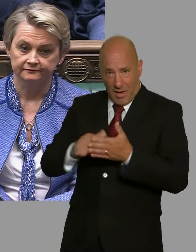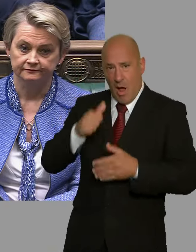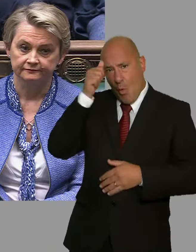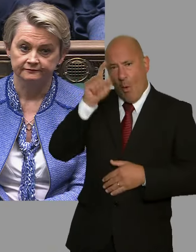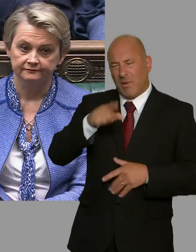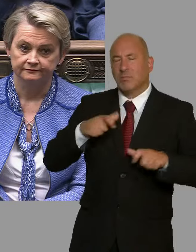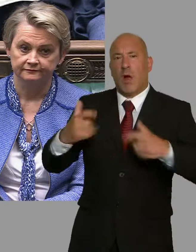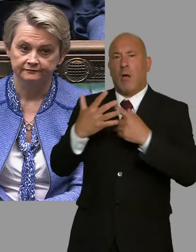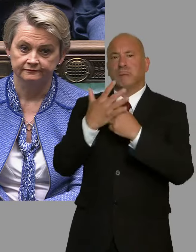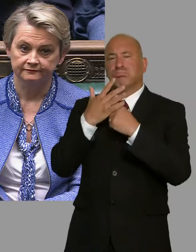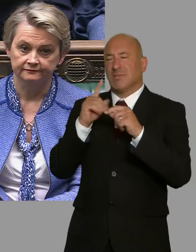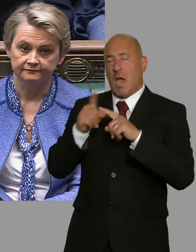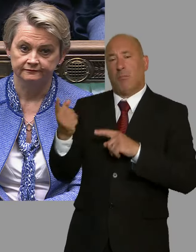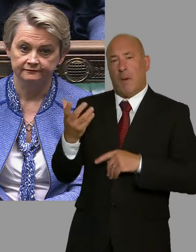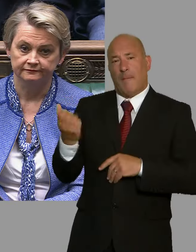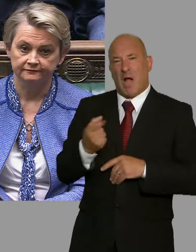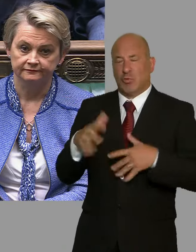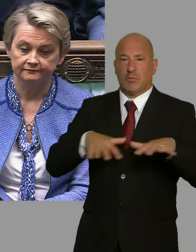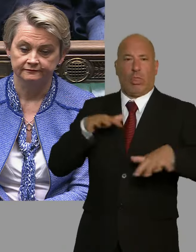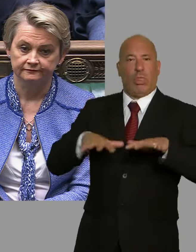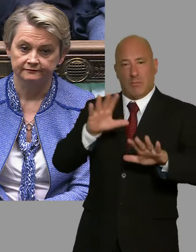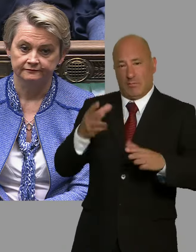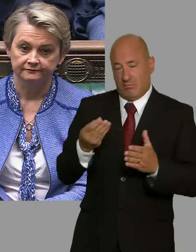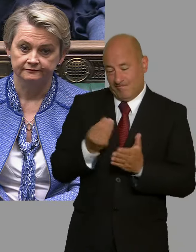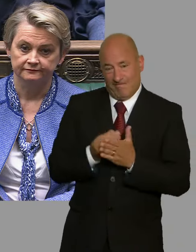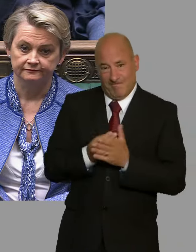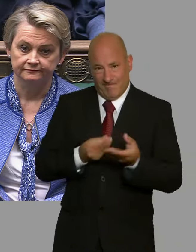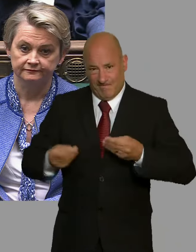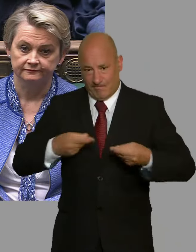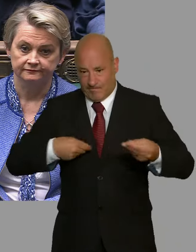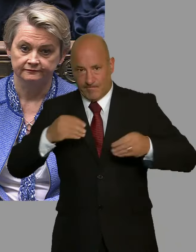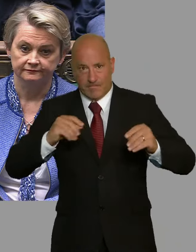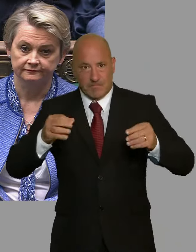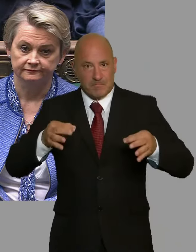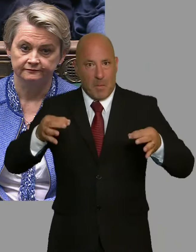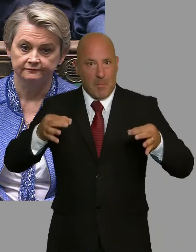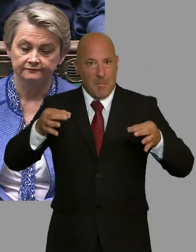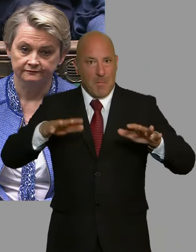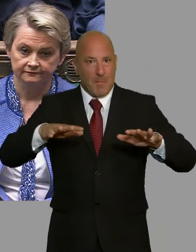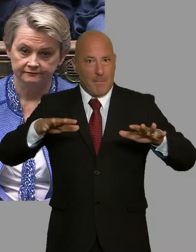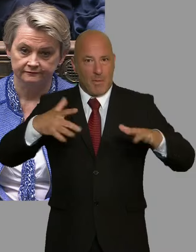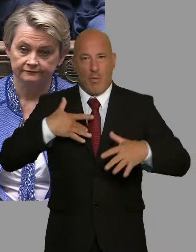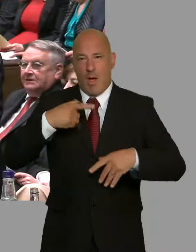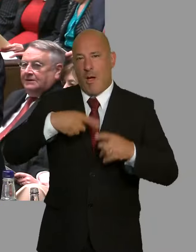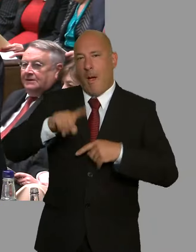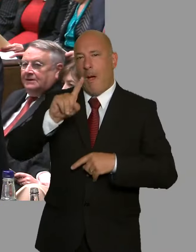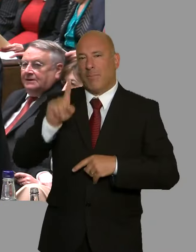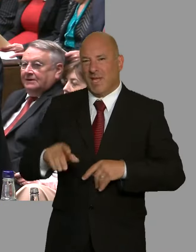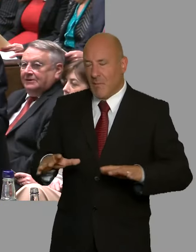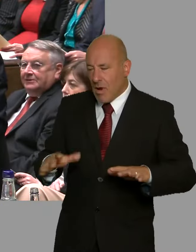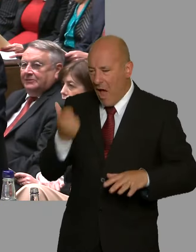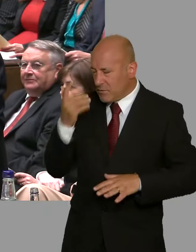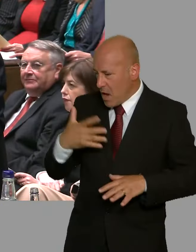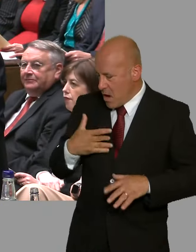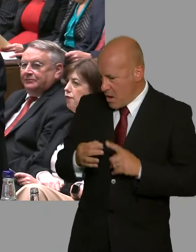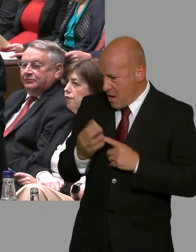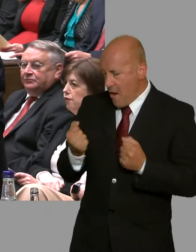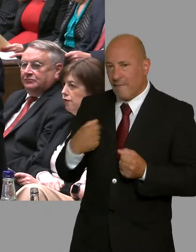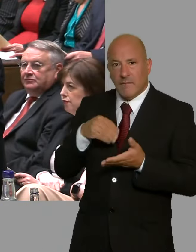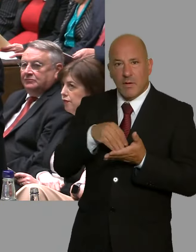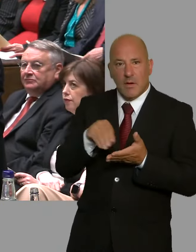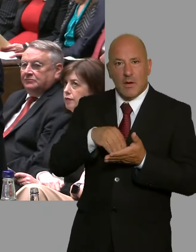ensure that as we go forward, more pensioners are eligible for winter fuel payments. As you would expect, Mr.